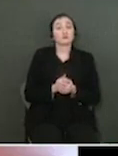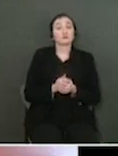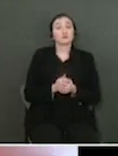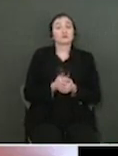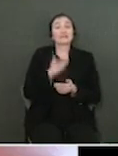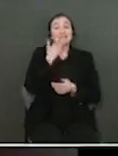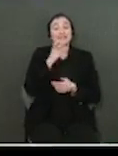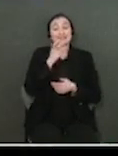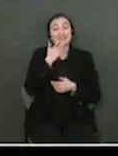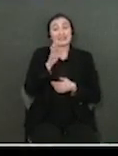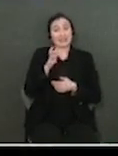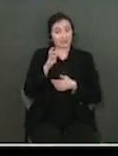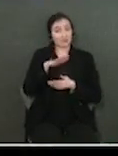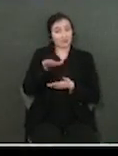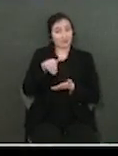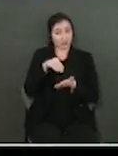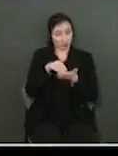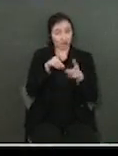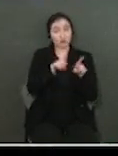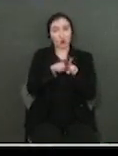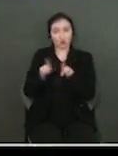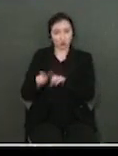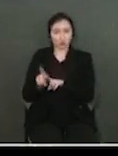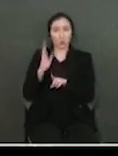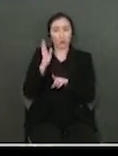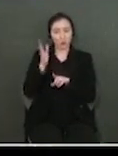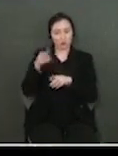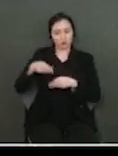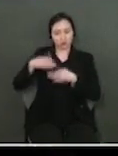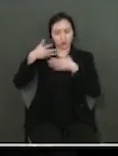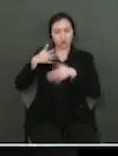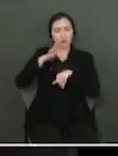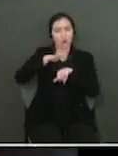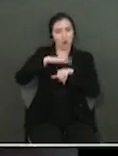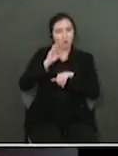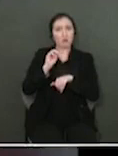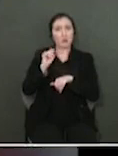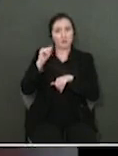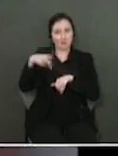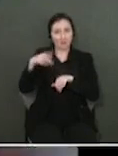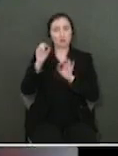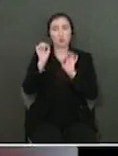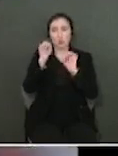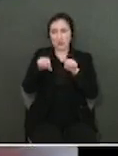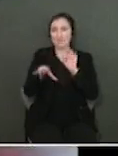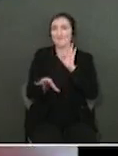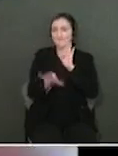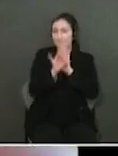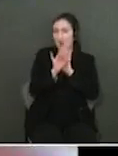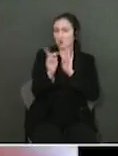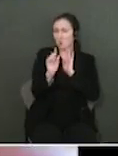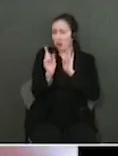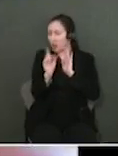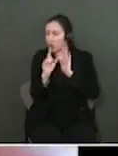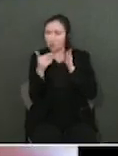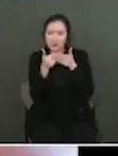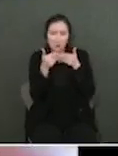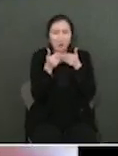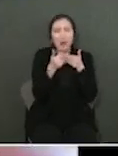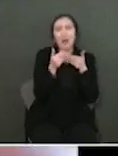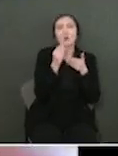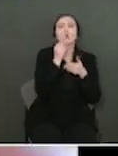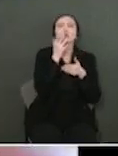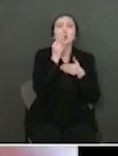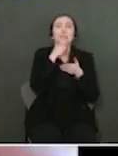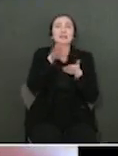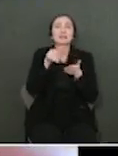heating centers will be also uploaded onto our map, so you can find that information there, and we will be coordinating with our